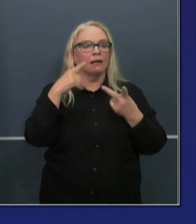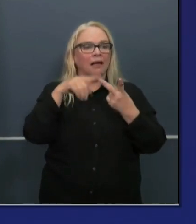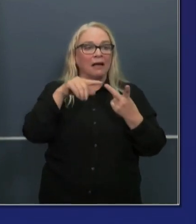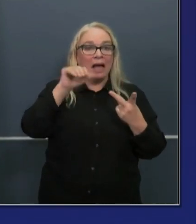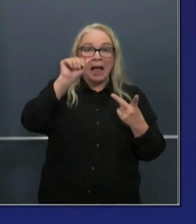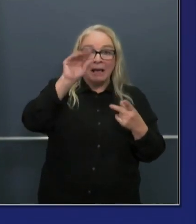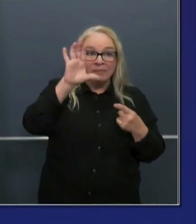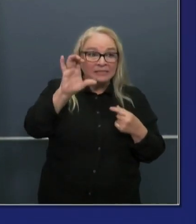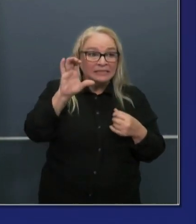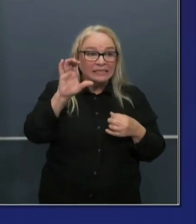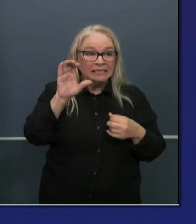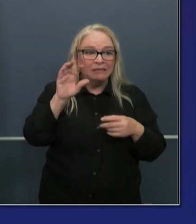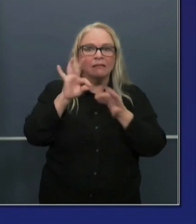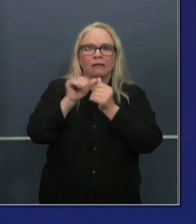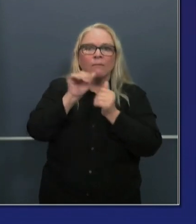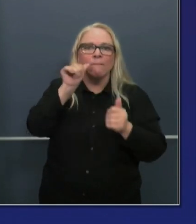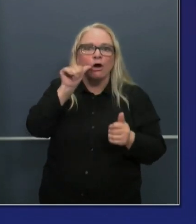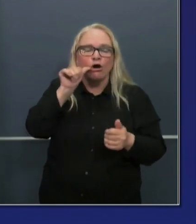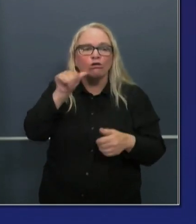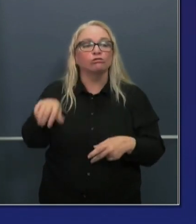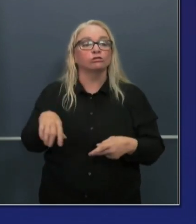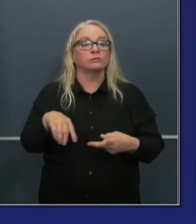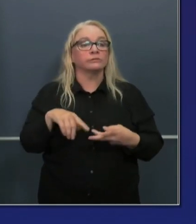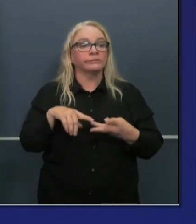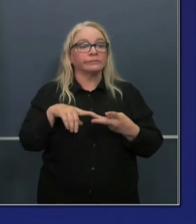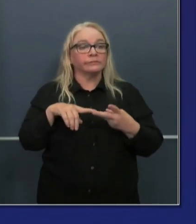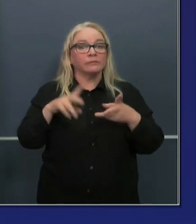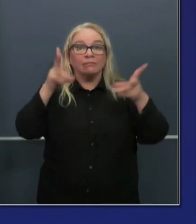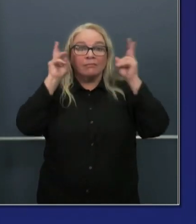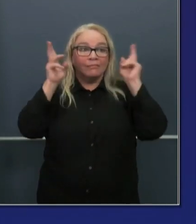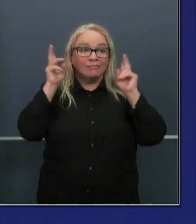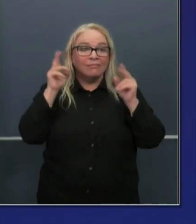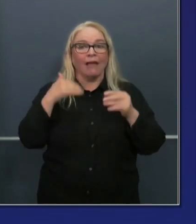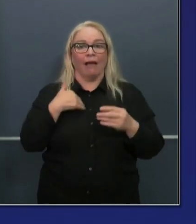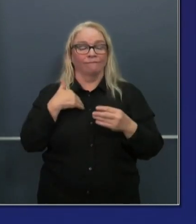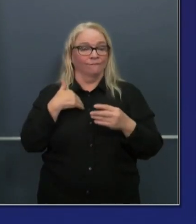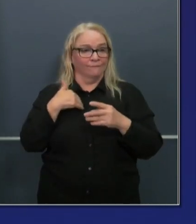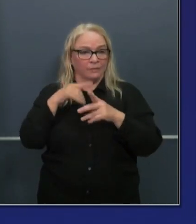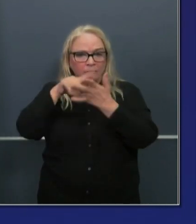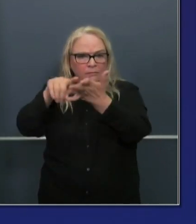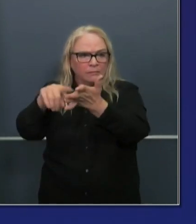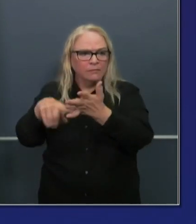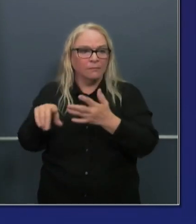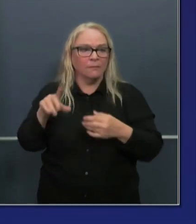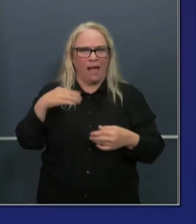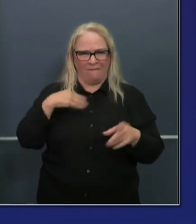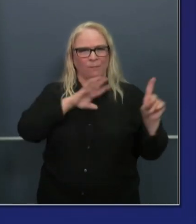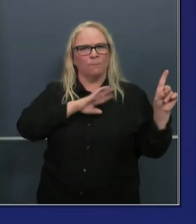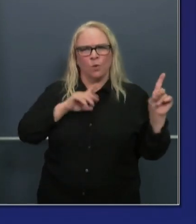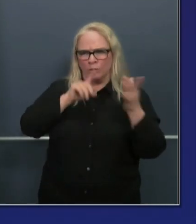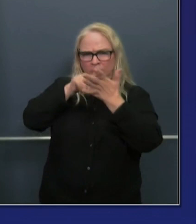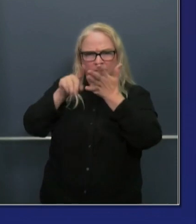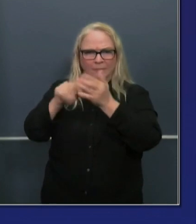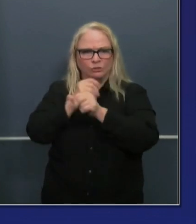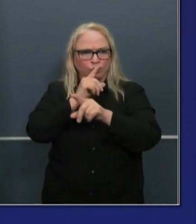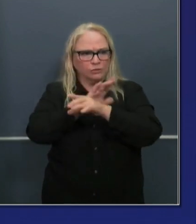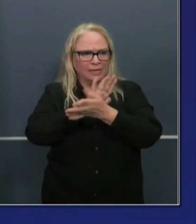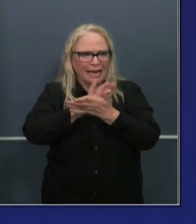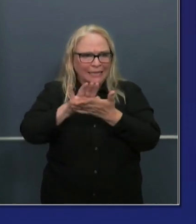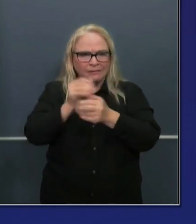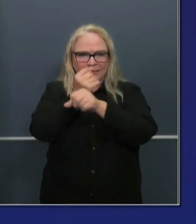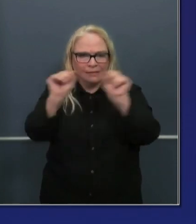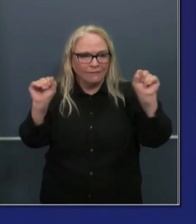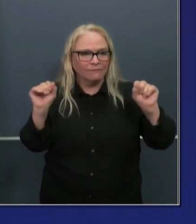which is not up there, are the Barbers and Cosmetology Board, and they're also part of these teams that we'll be putting